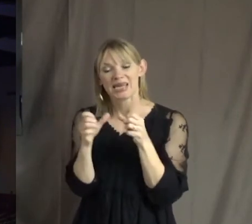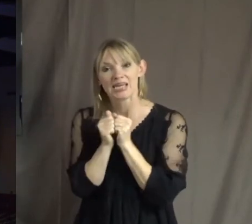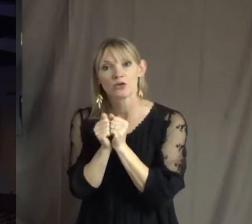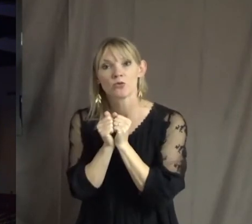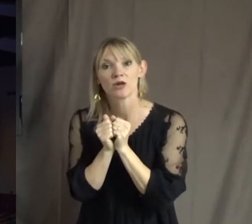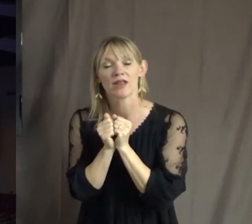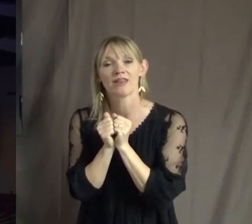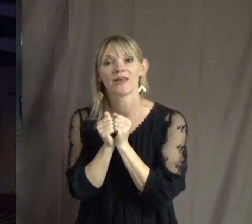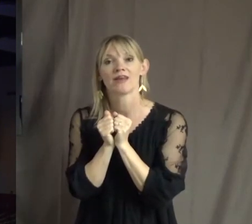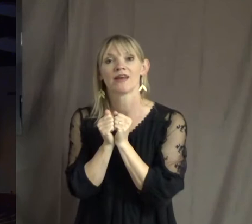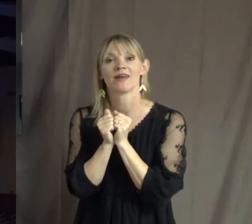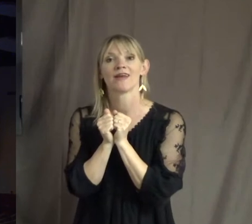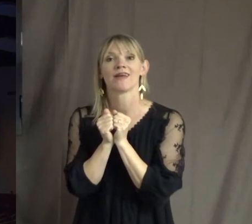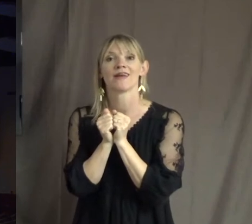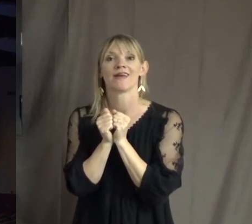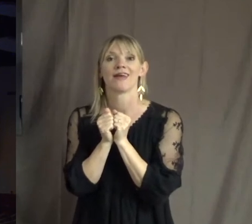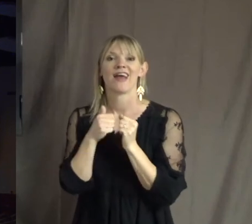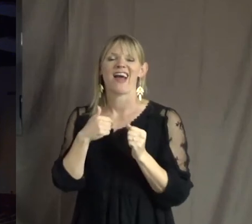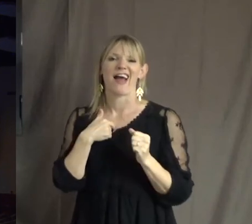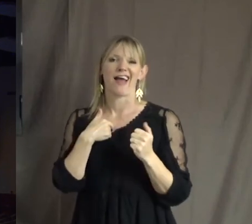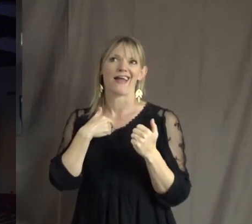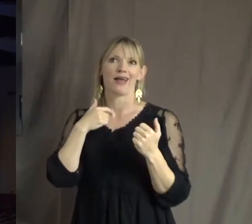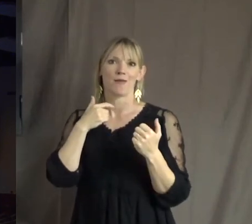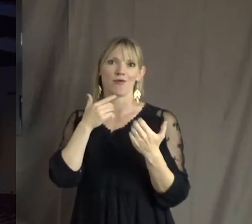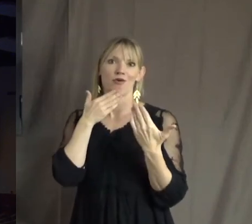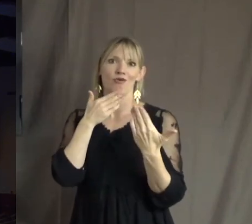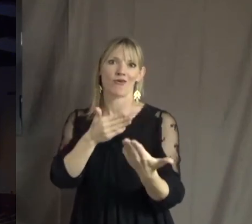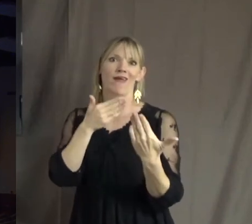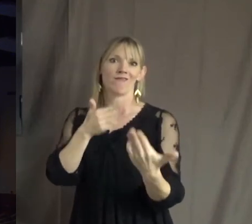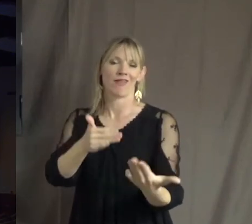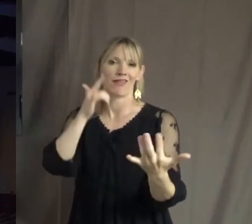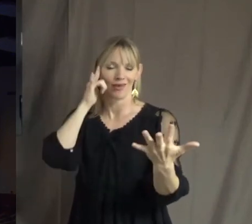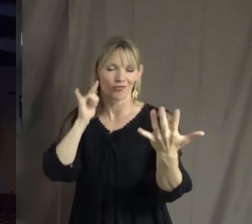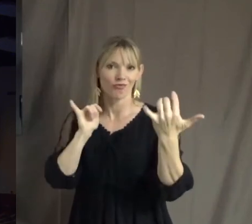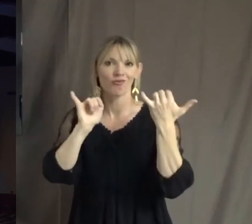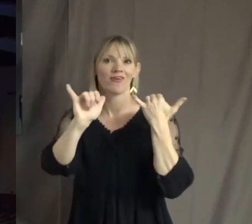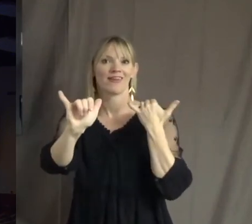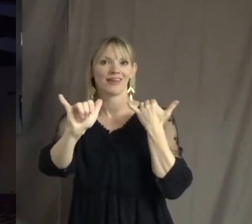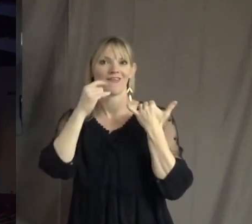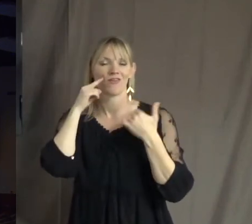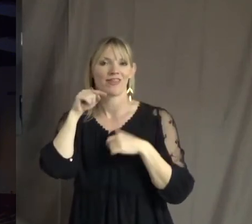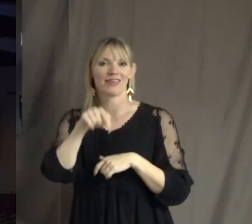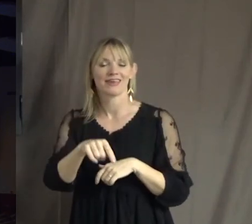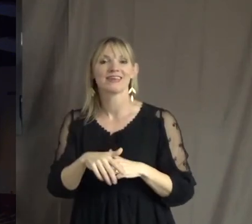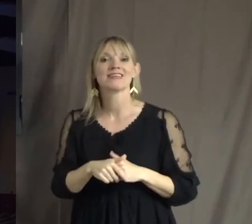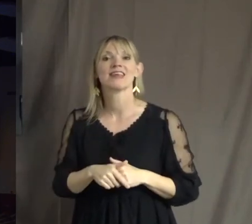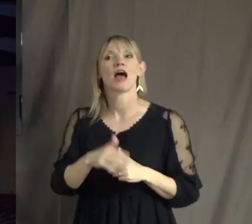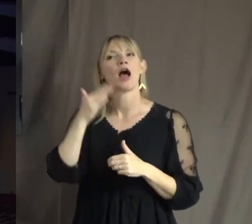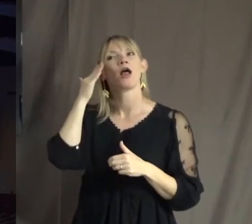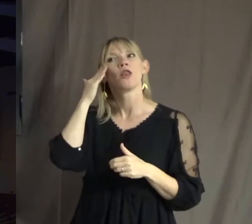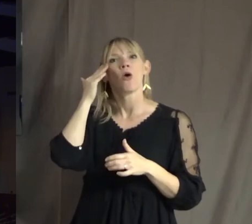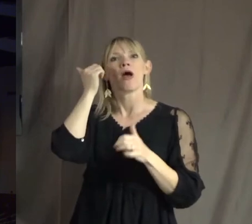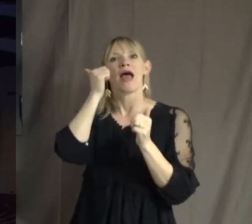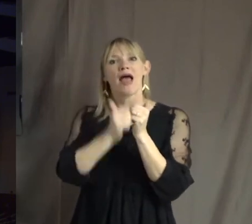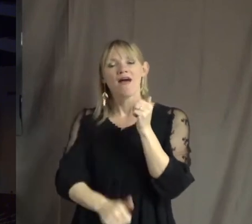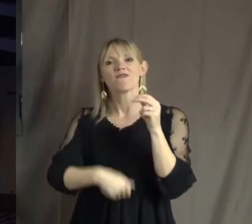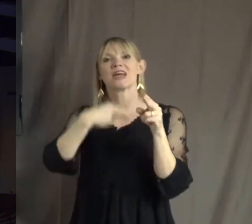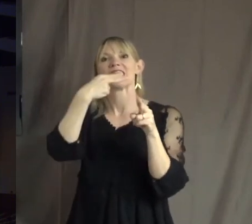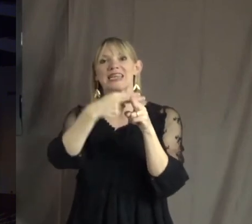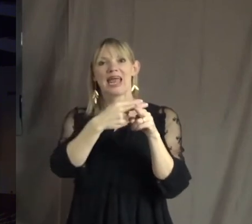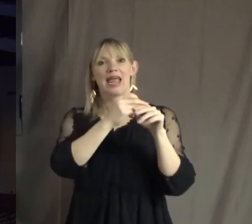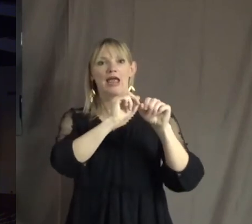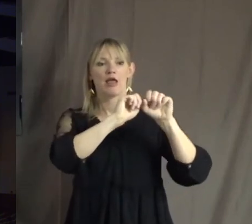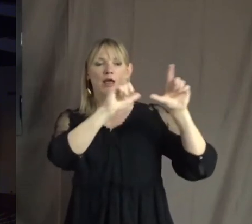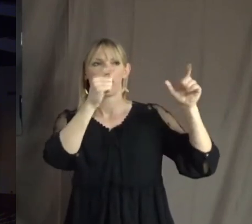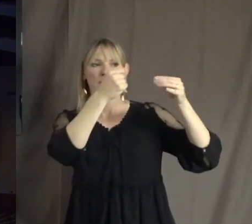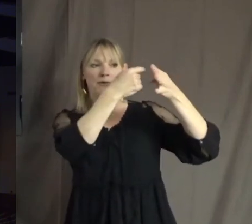And for this, I am eternally grateful. And I know that every name that came across the screen lives